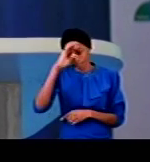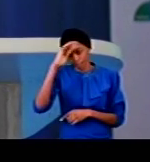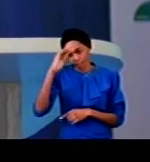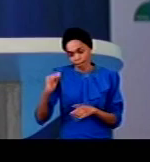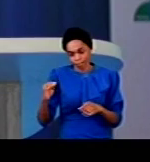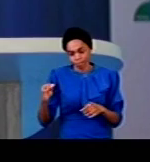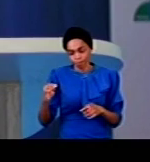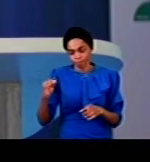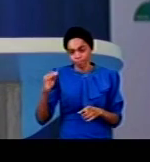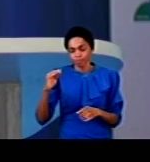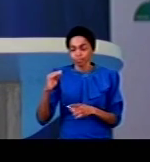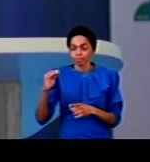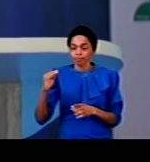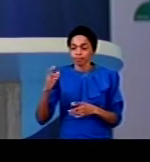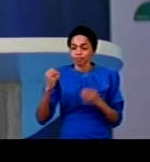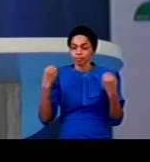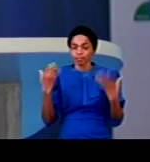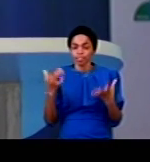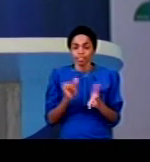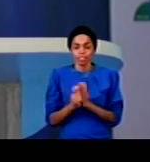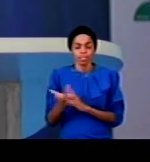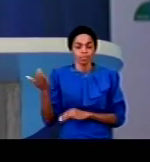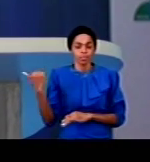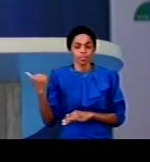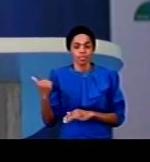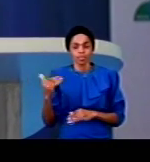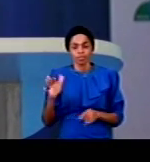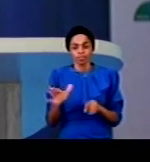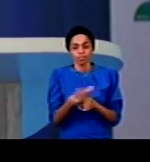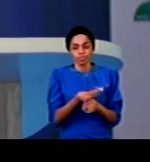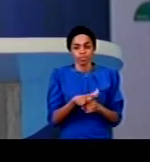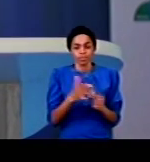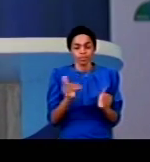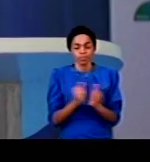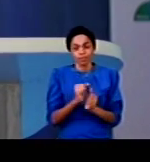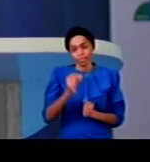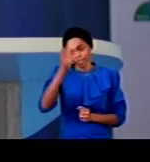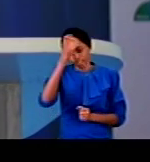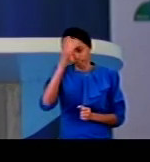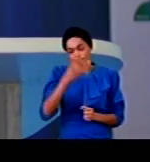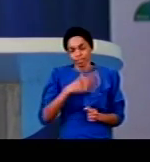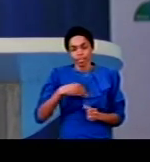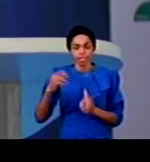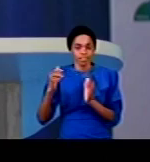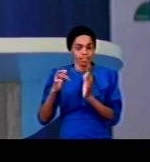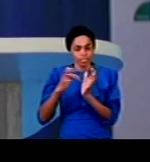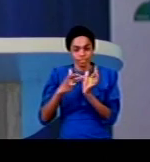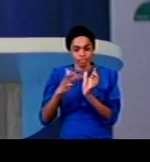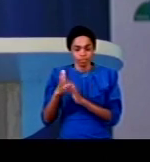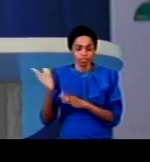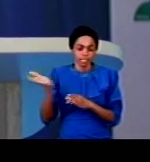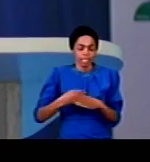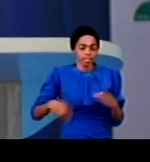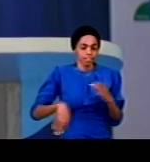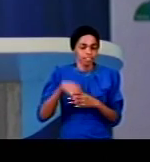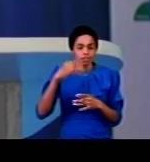spirits with his word, and healed all